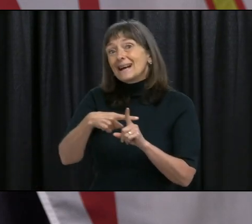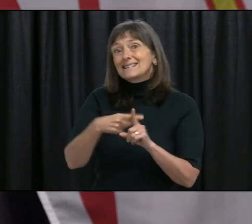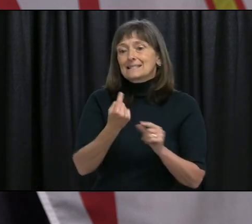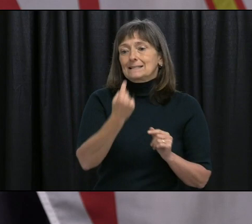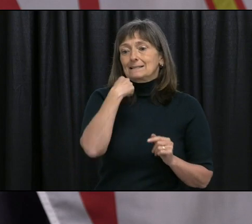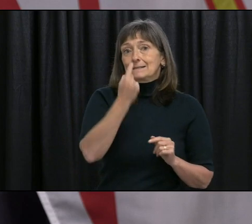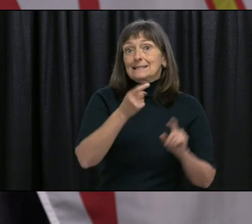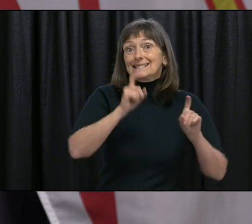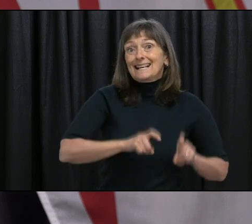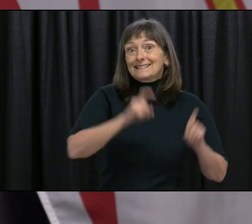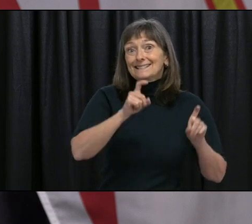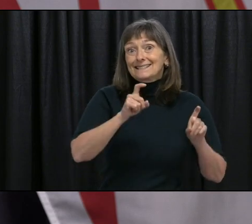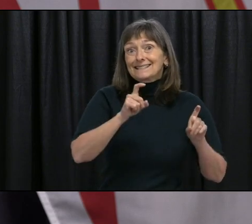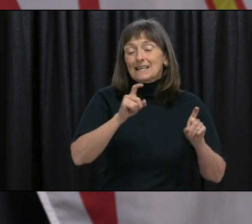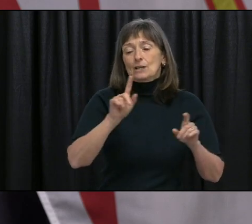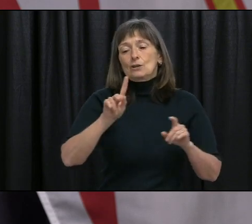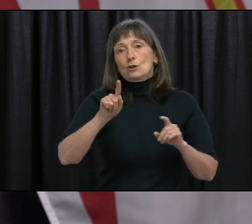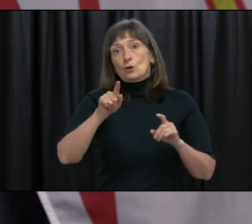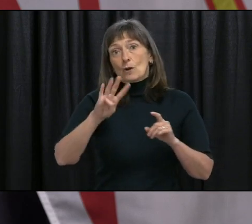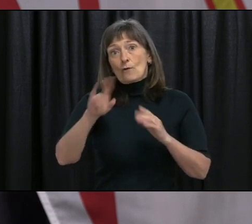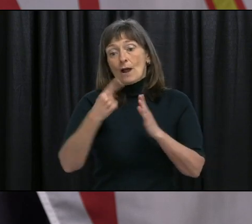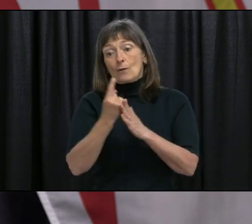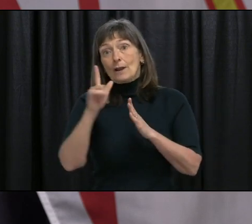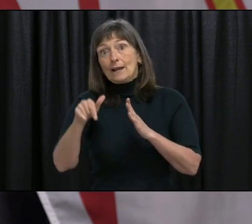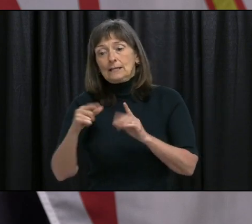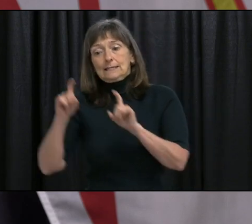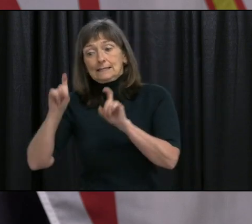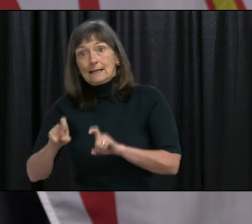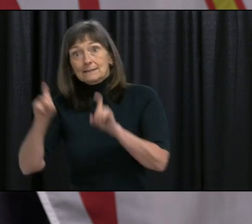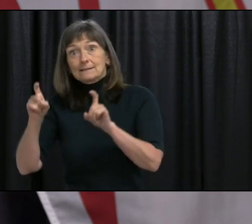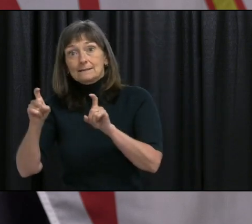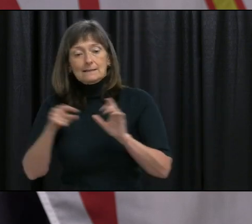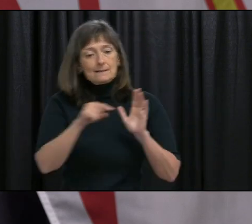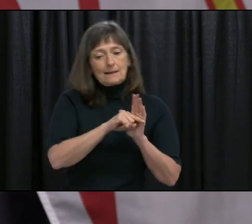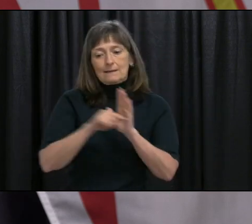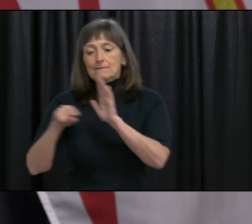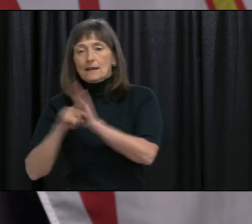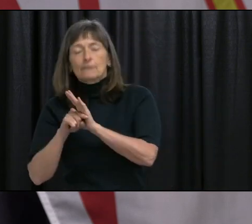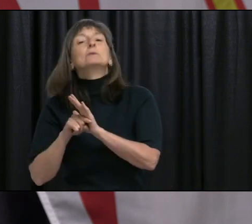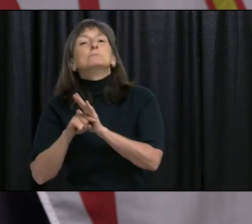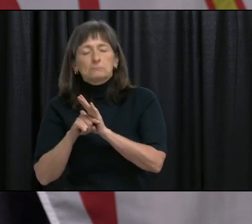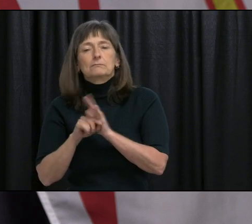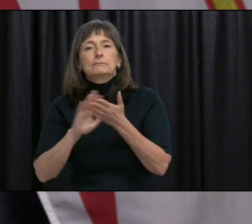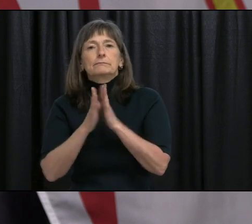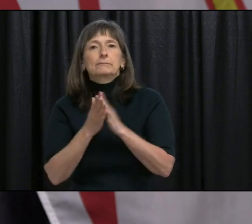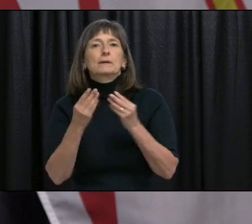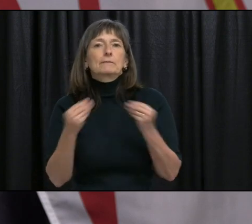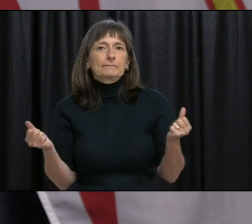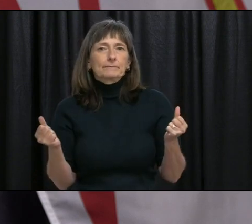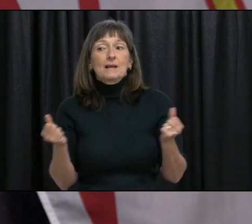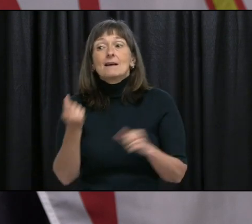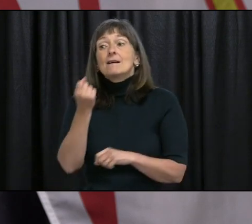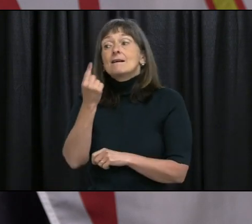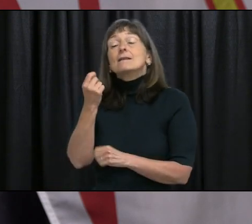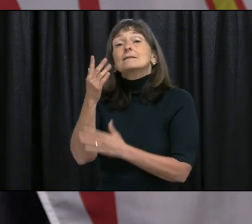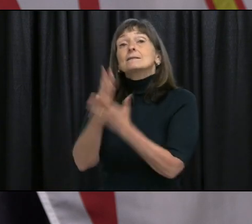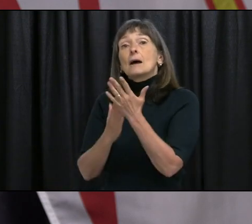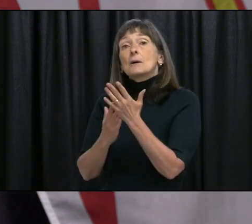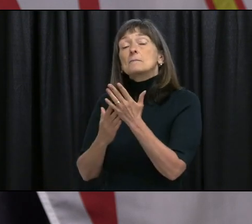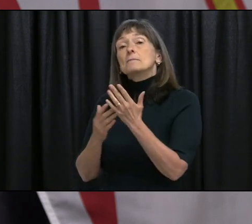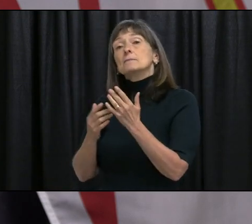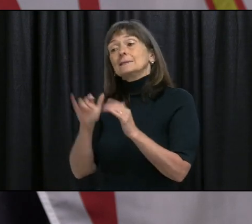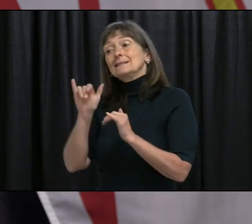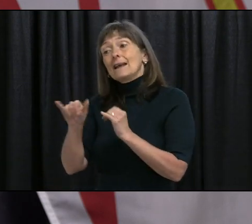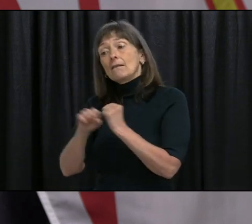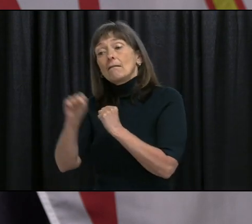apart. Sometimes people who have recovered from the virus may remain in hospital for other health-related reasons, but we will only